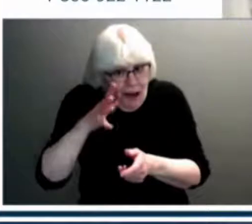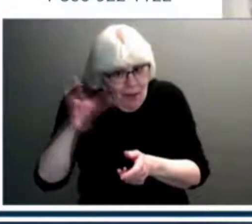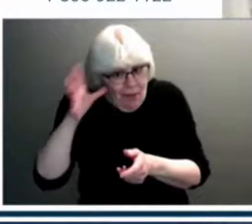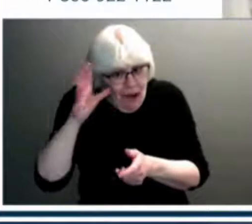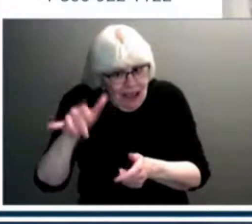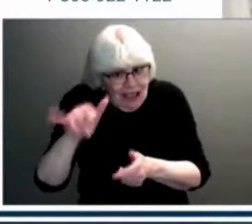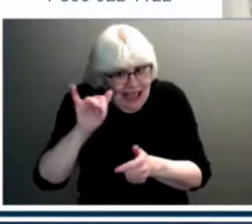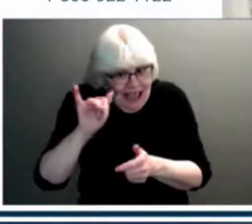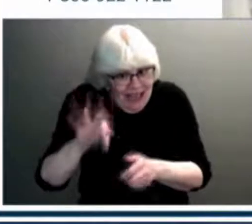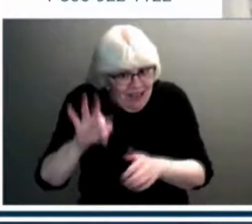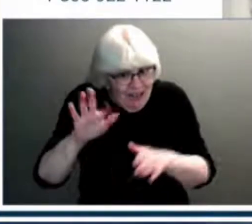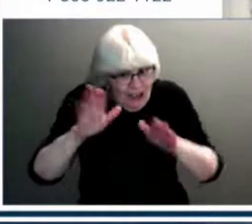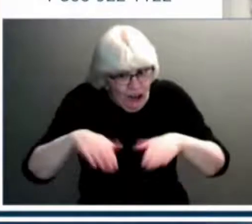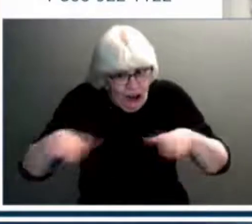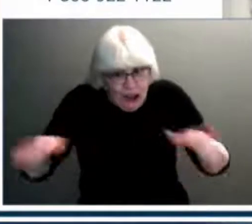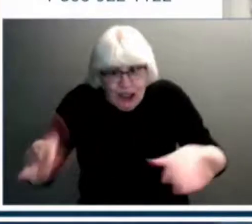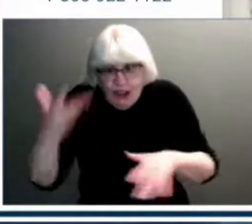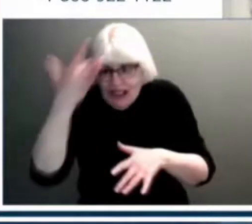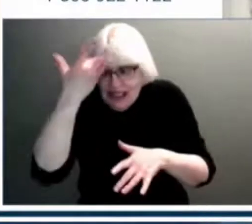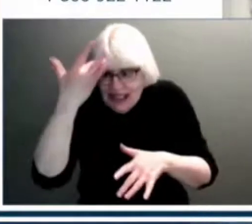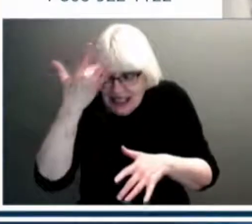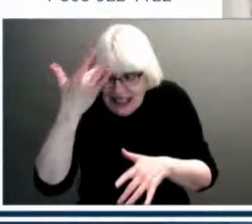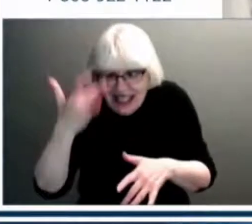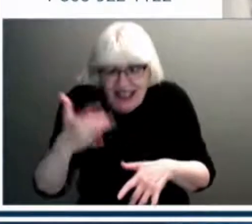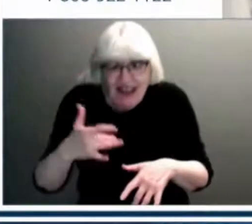past when they were ill, please keep them home.